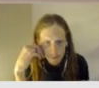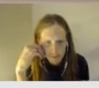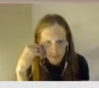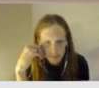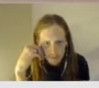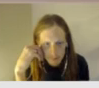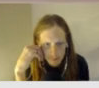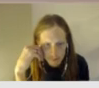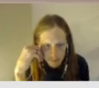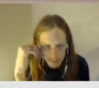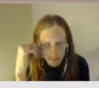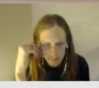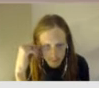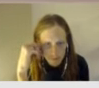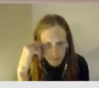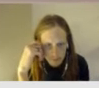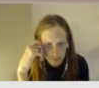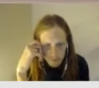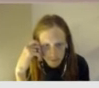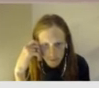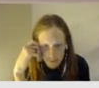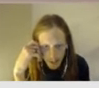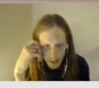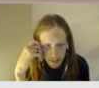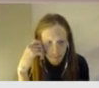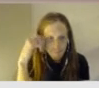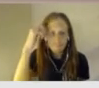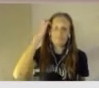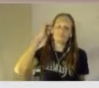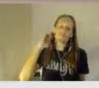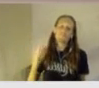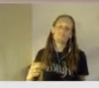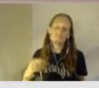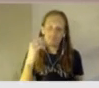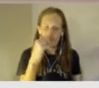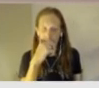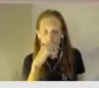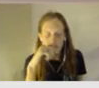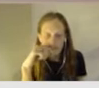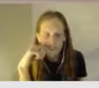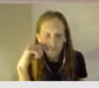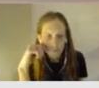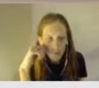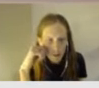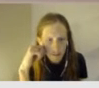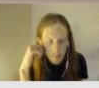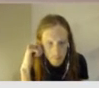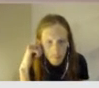people who suffer from depression, clinical depression, you know, and I'm certainly I'm in that group,